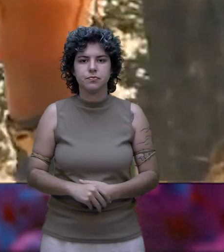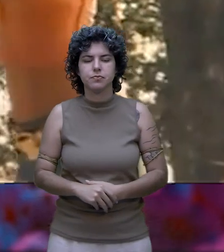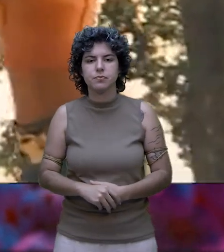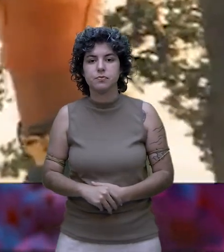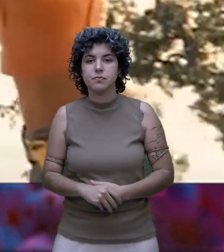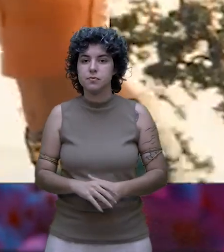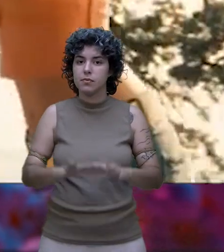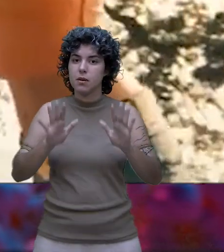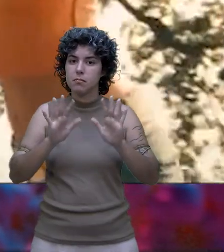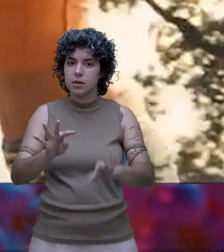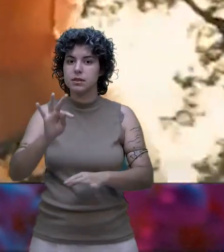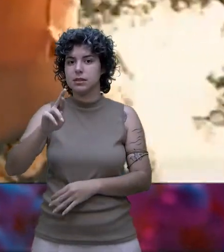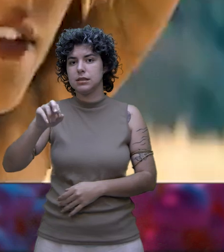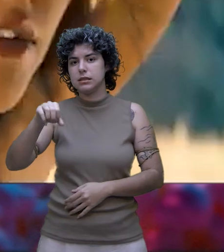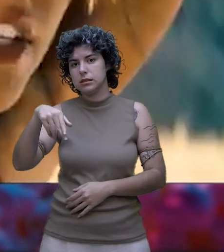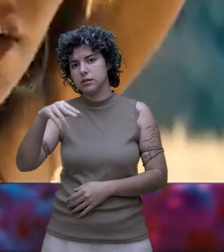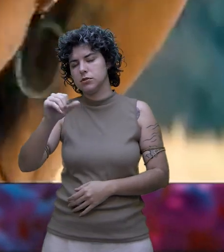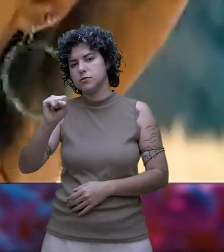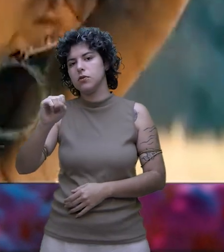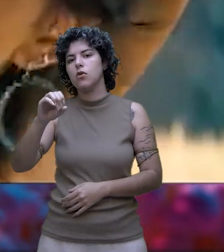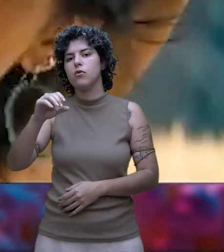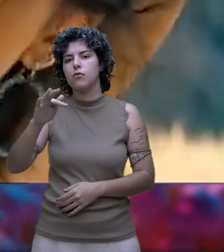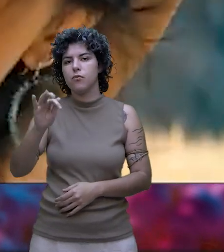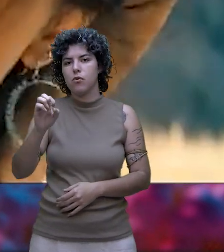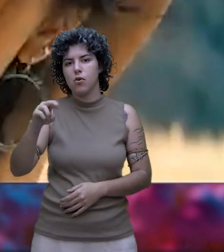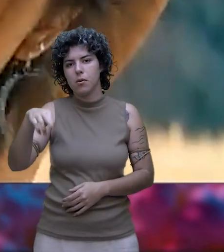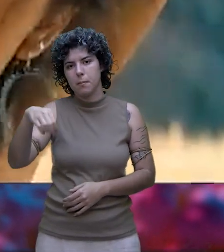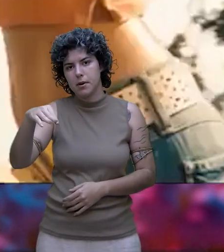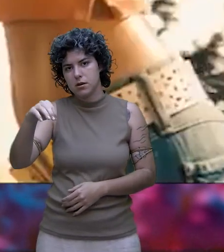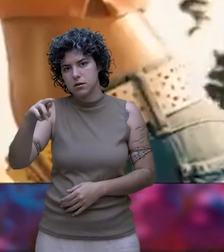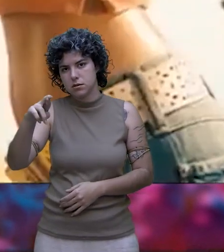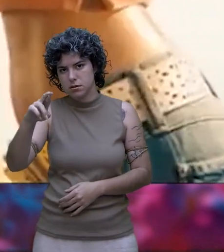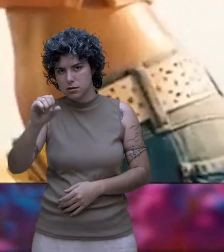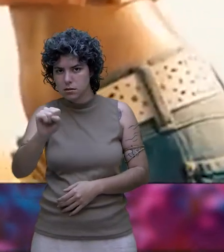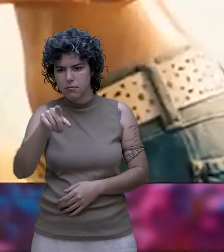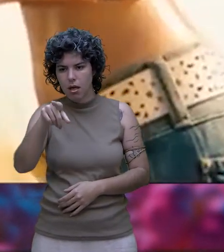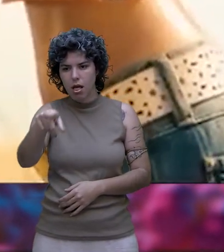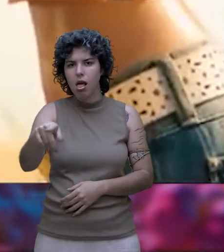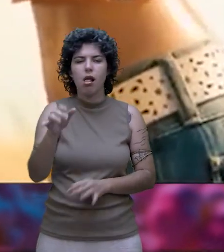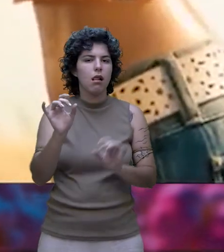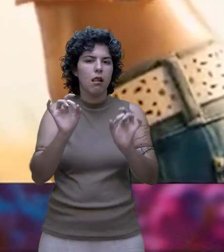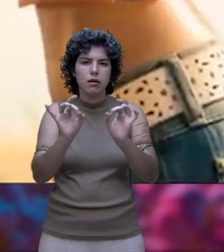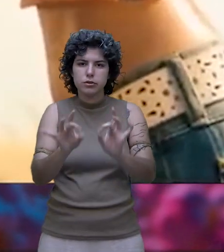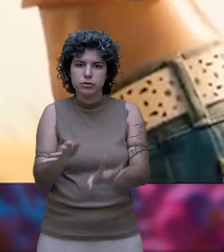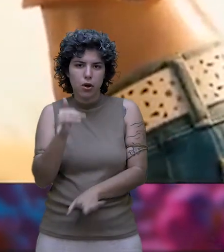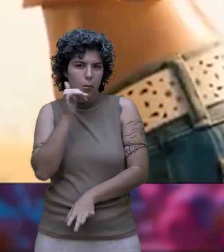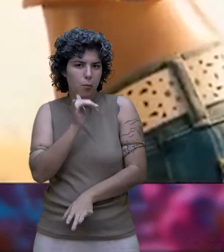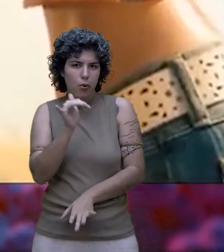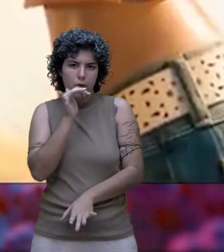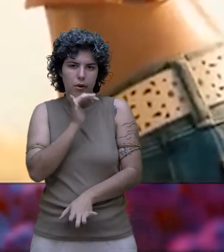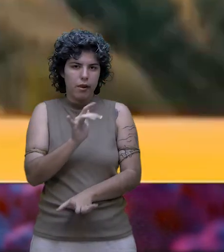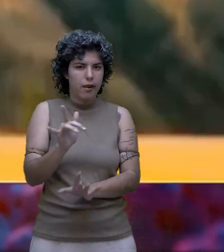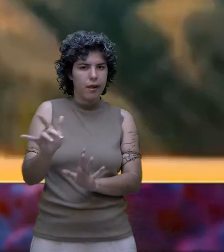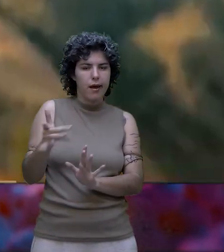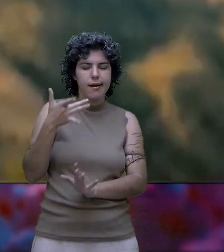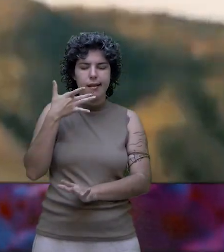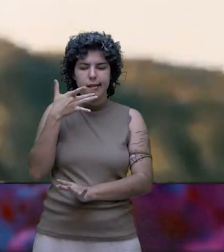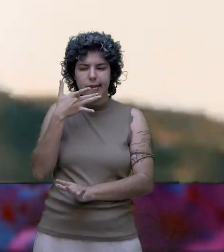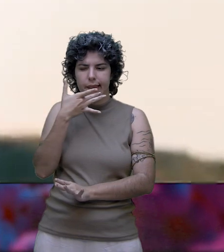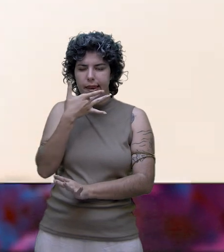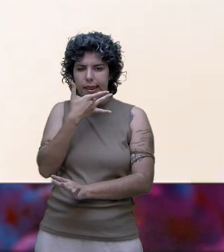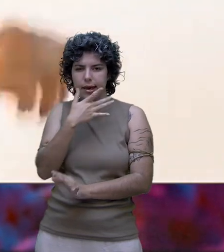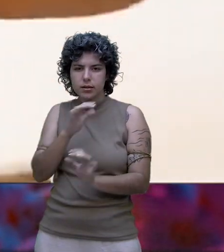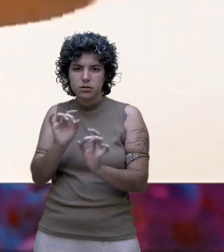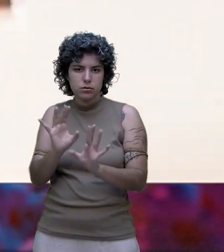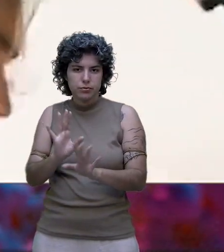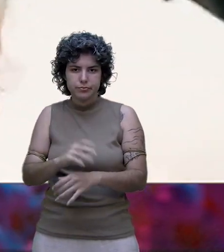on. Já Transformers, de 2007, Micaela existe só pra correr de shorts curtos. Aprovadíssima. Só que